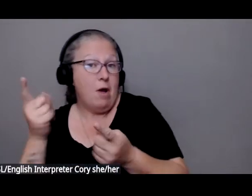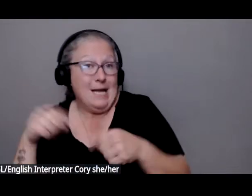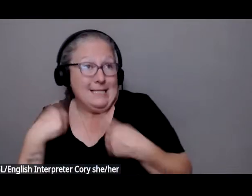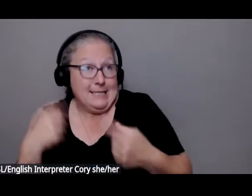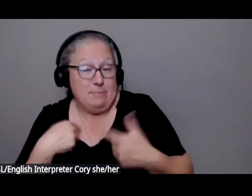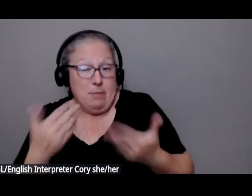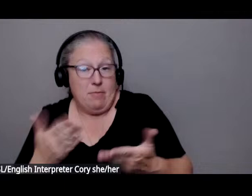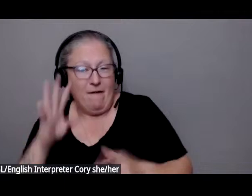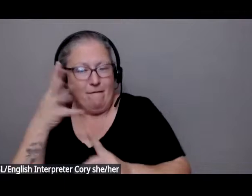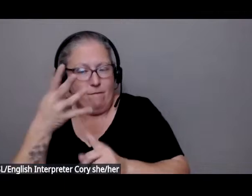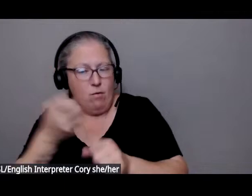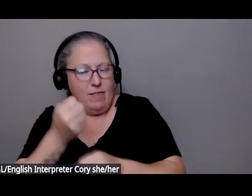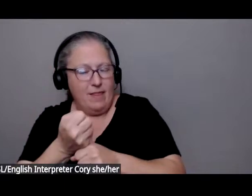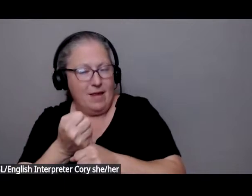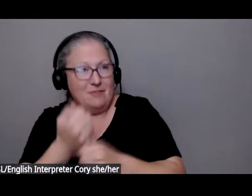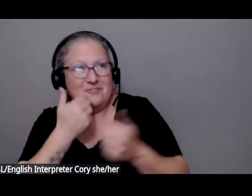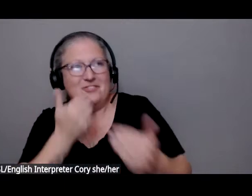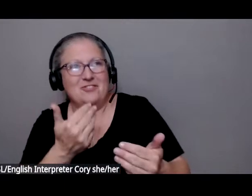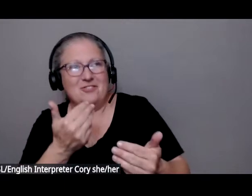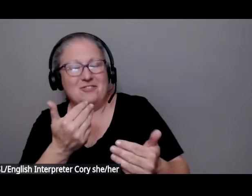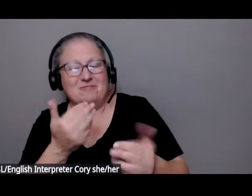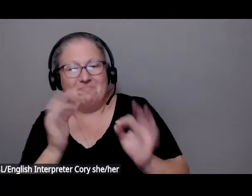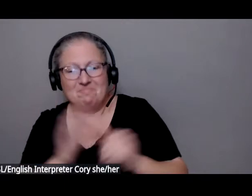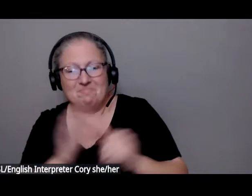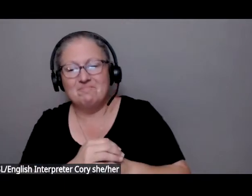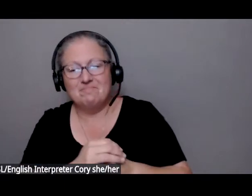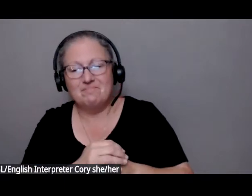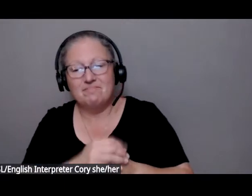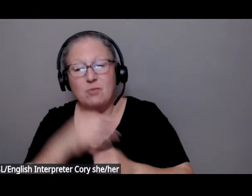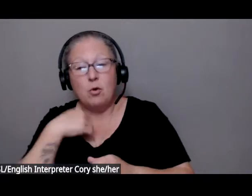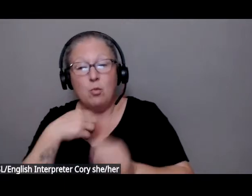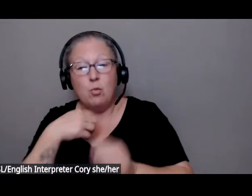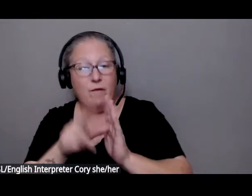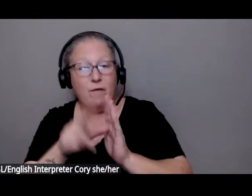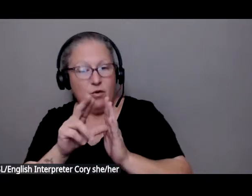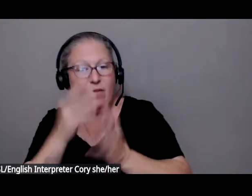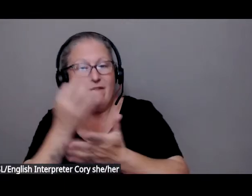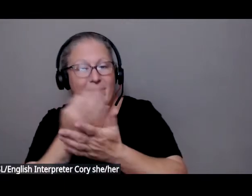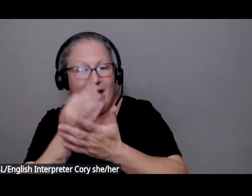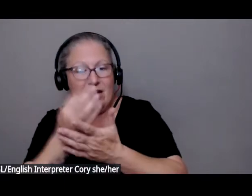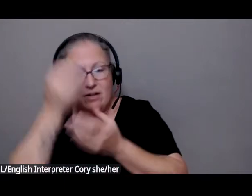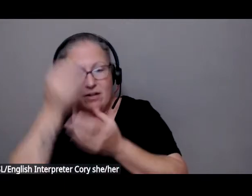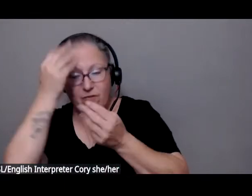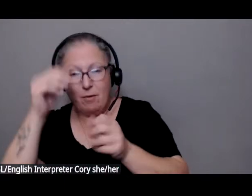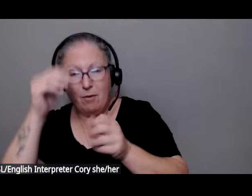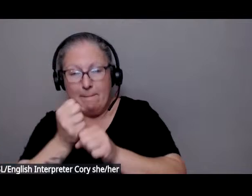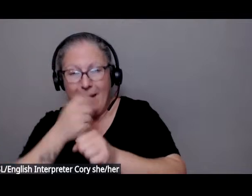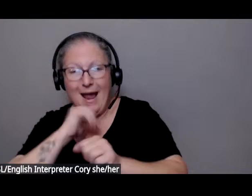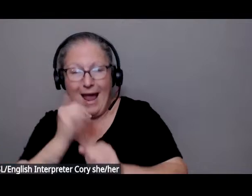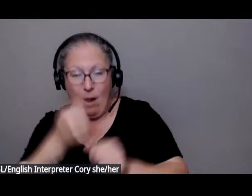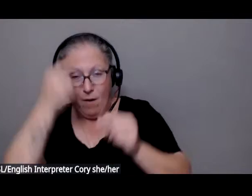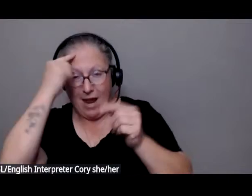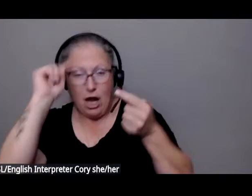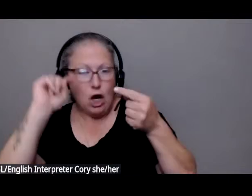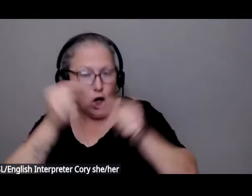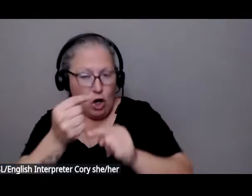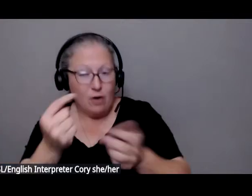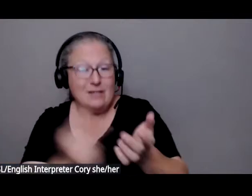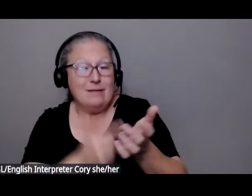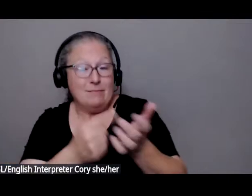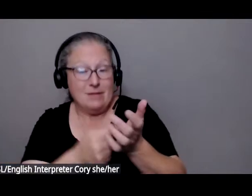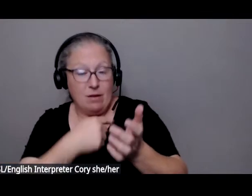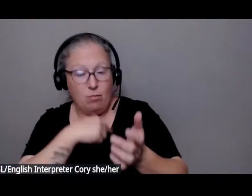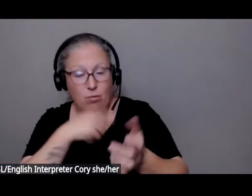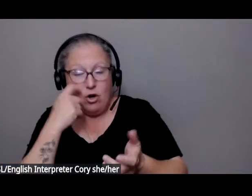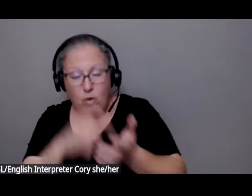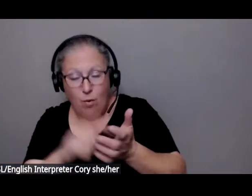it's my 4th year, so good. We review the financial data, which makes our heads hurt. And sometimes we even find that pages are out of